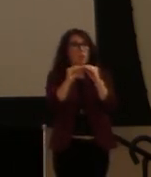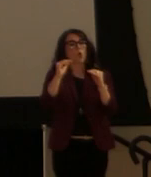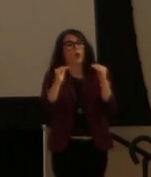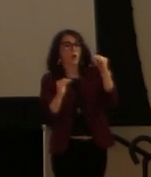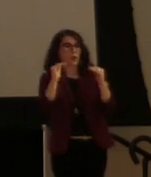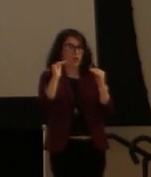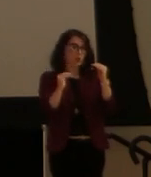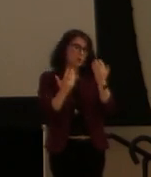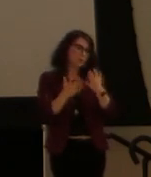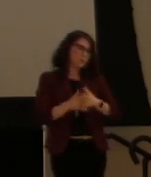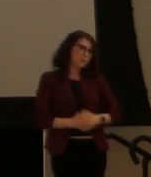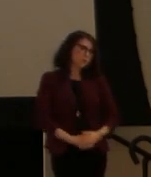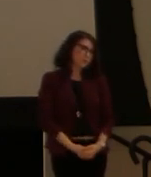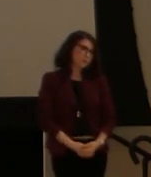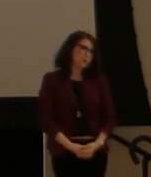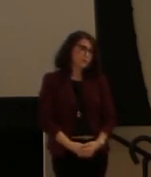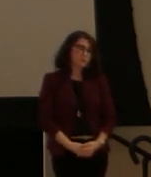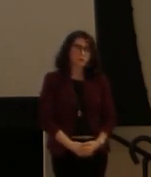level.